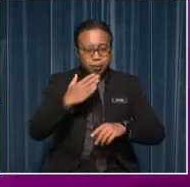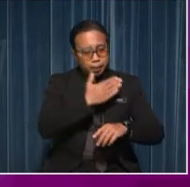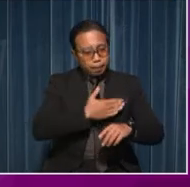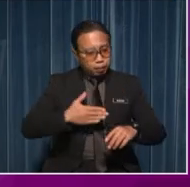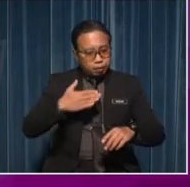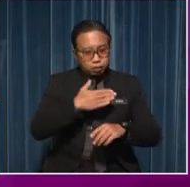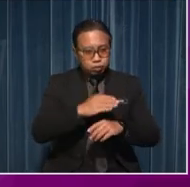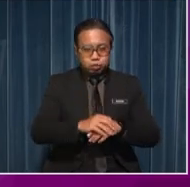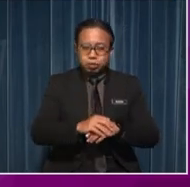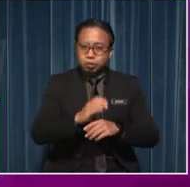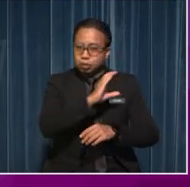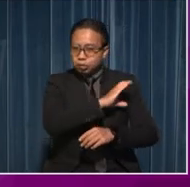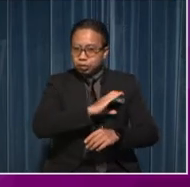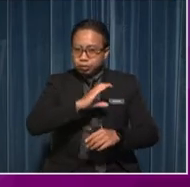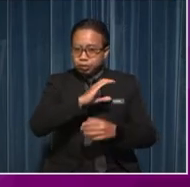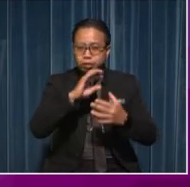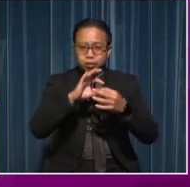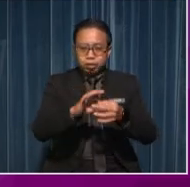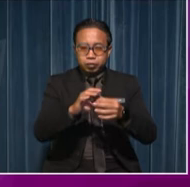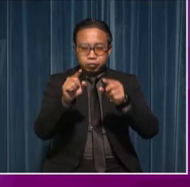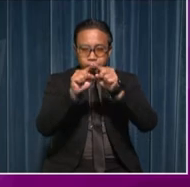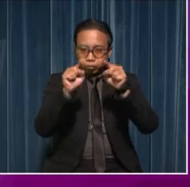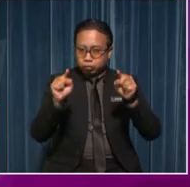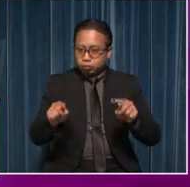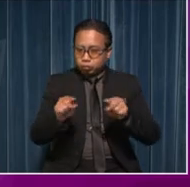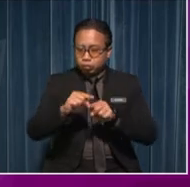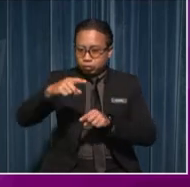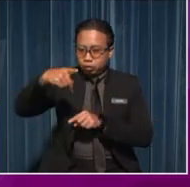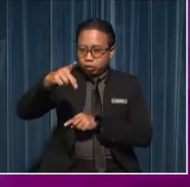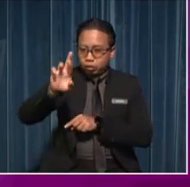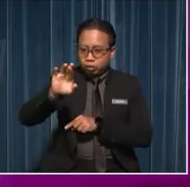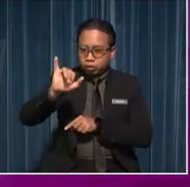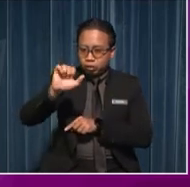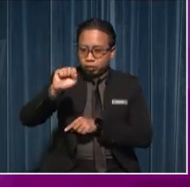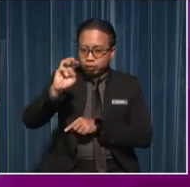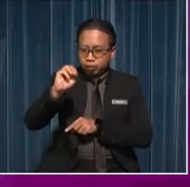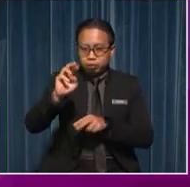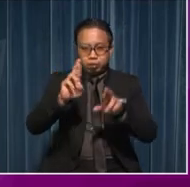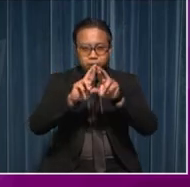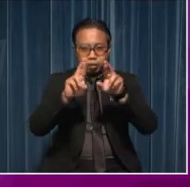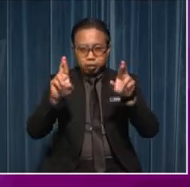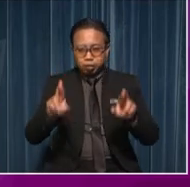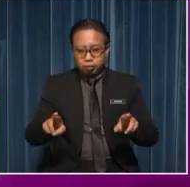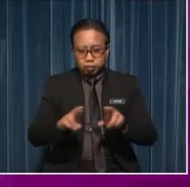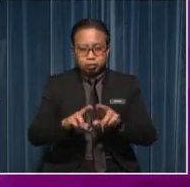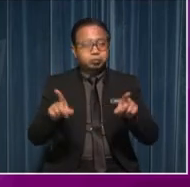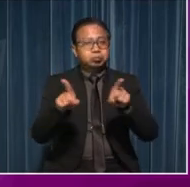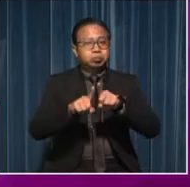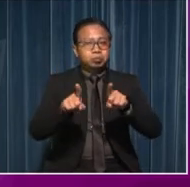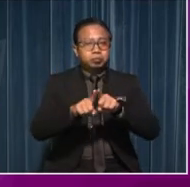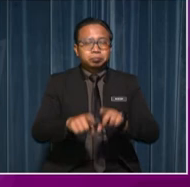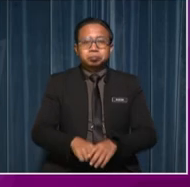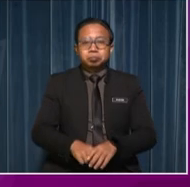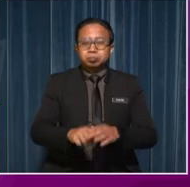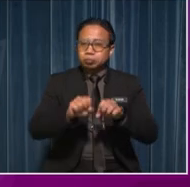that the characteristic of a square prism and a rectangular prism are the same.